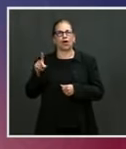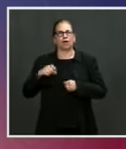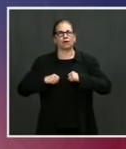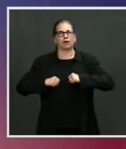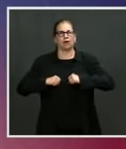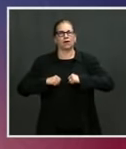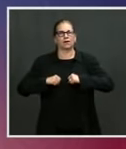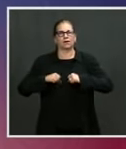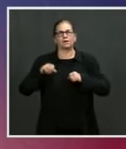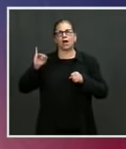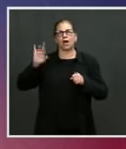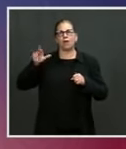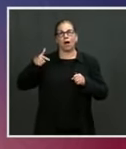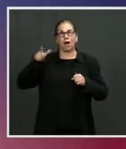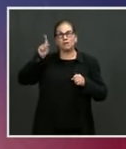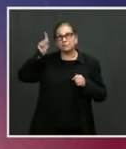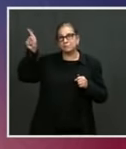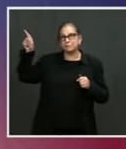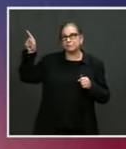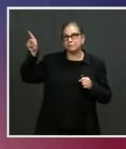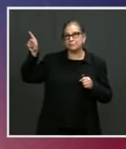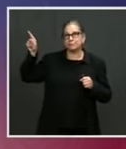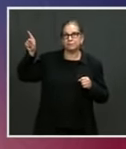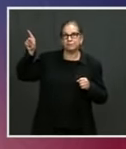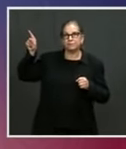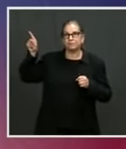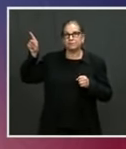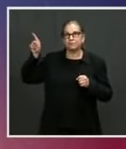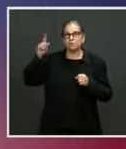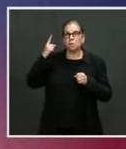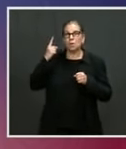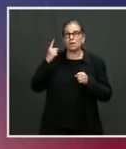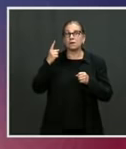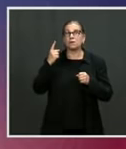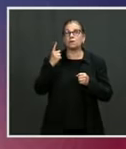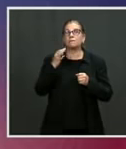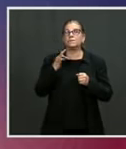one of the things that he was most proud of in life.